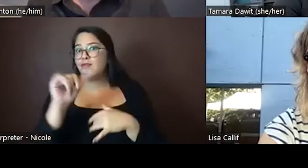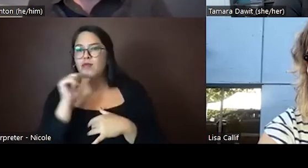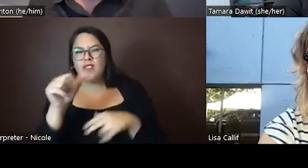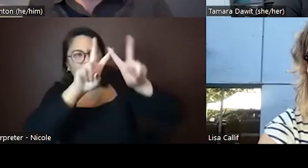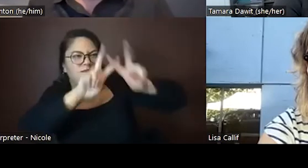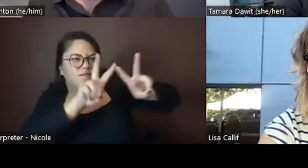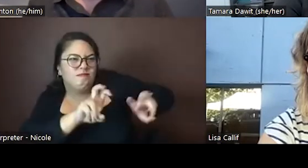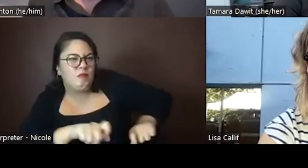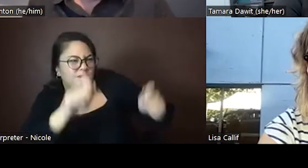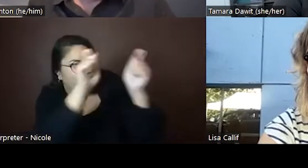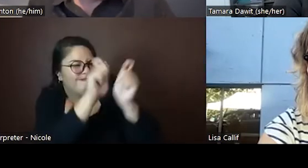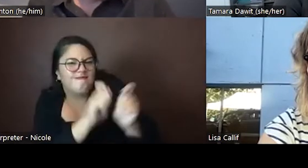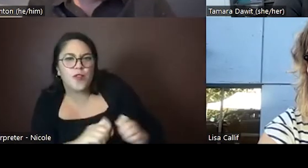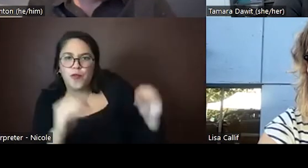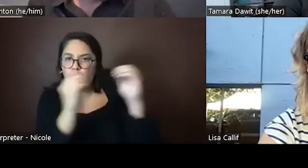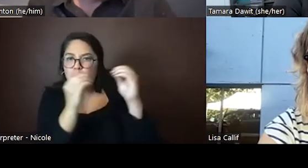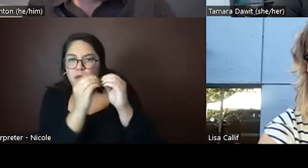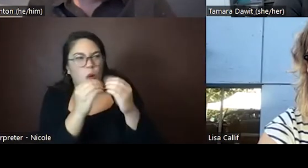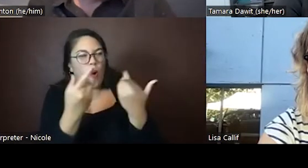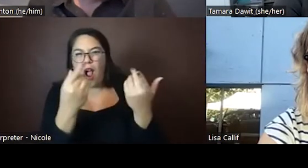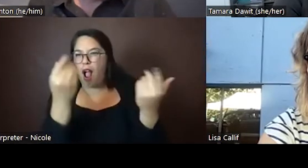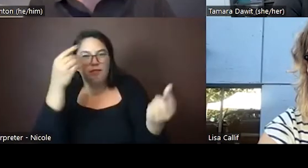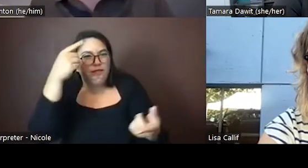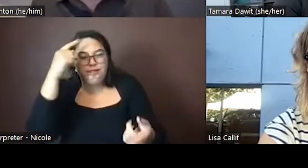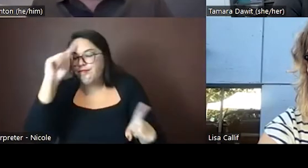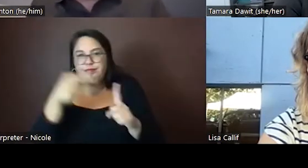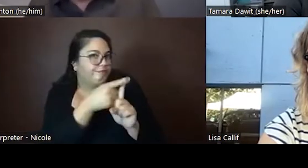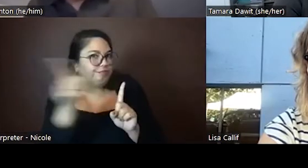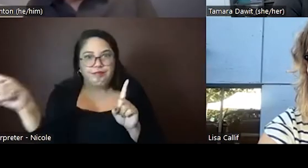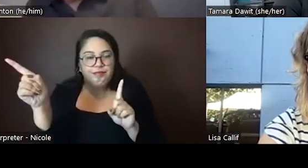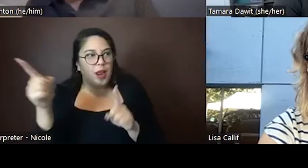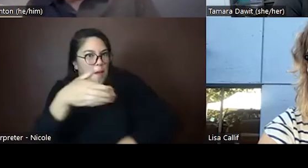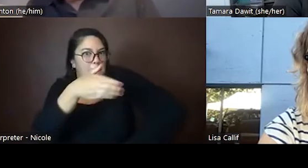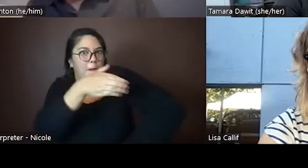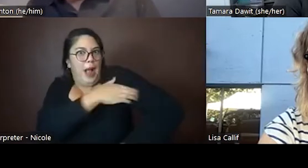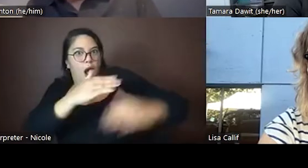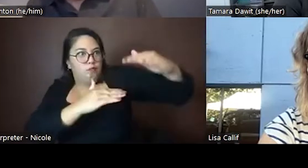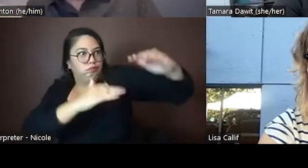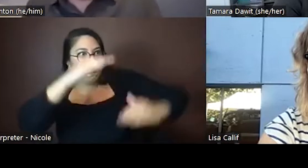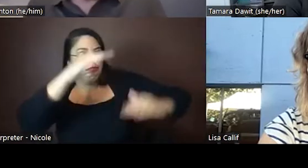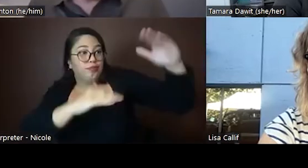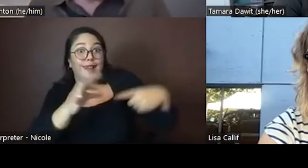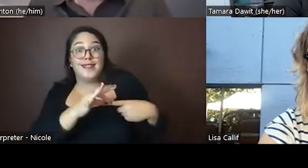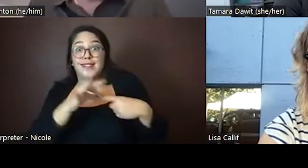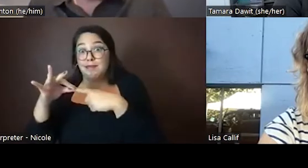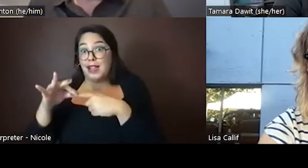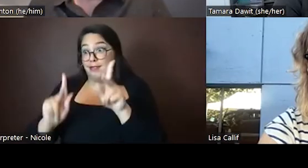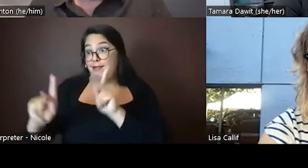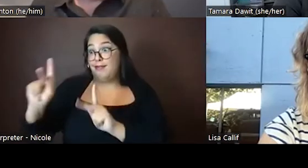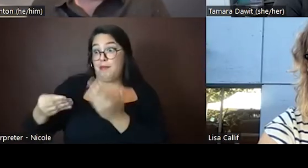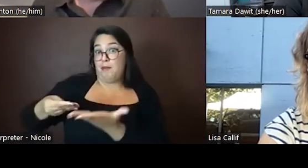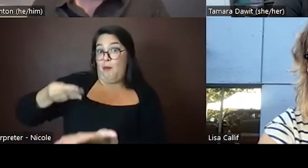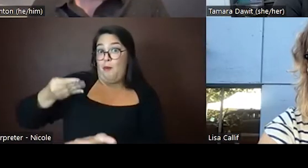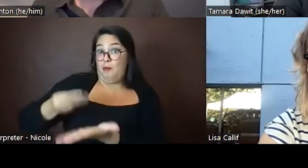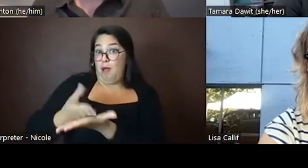power dynamics, especially between financiers, you know, in Europe who are coming into Africa and who